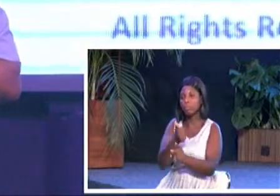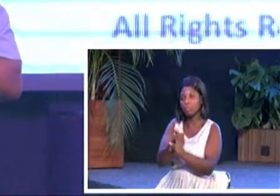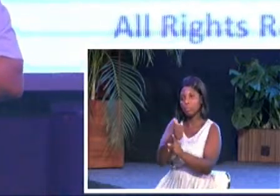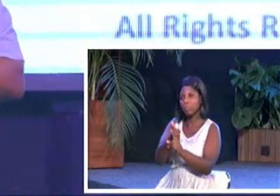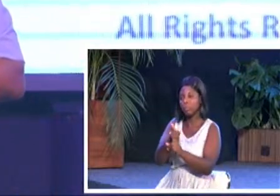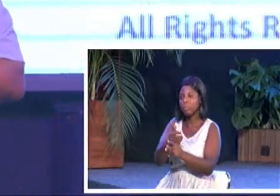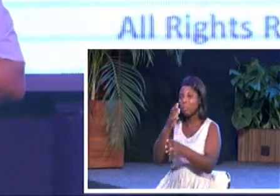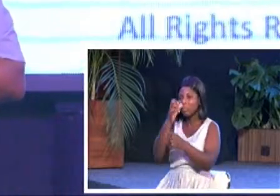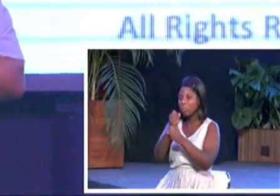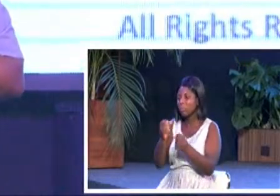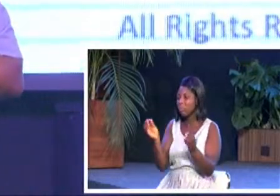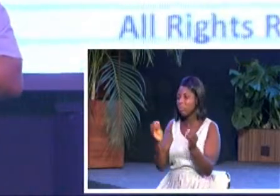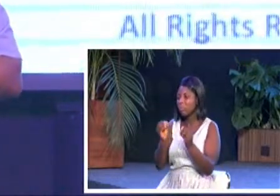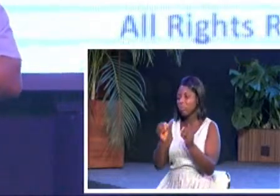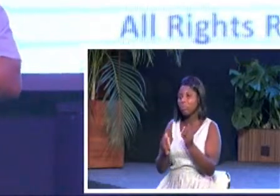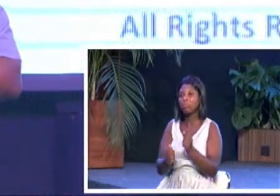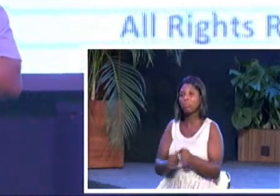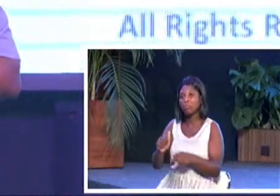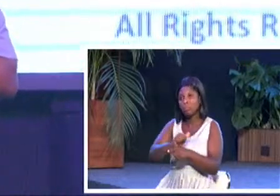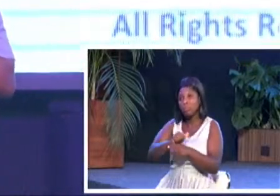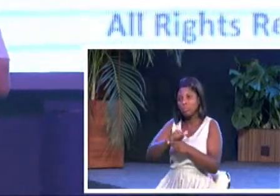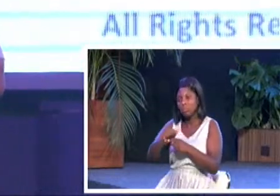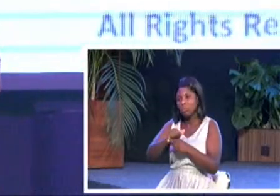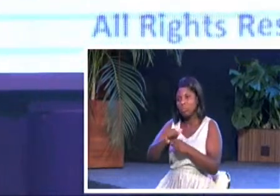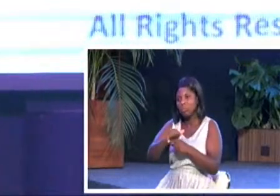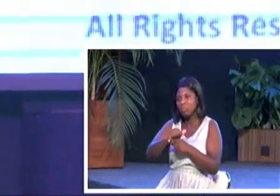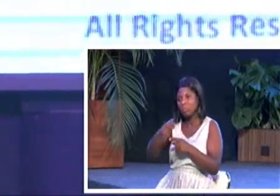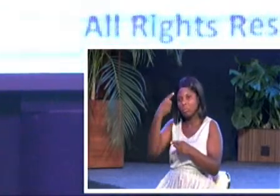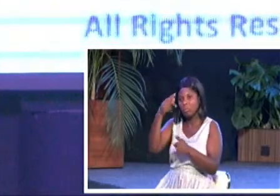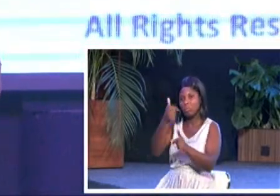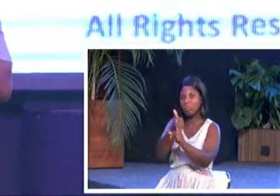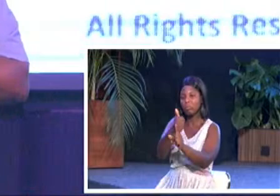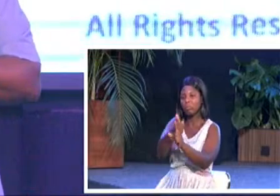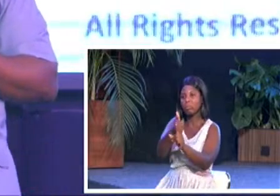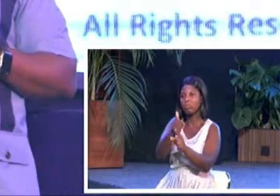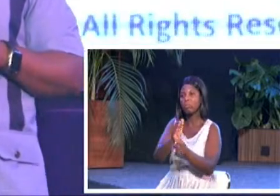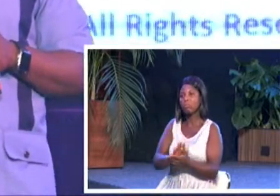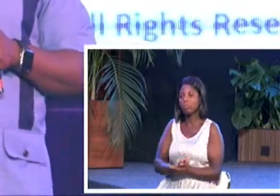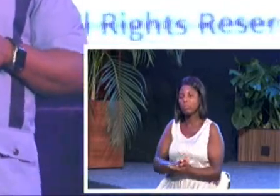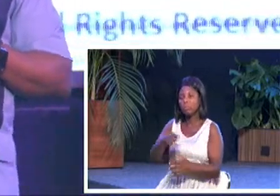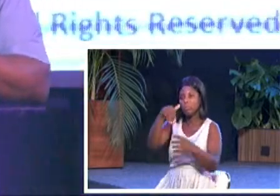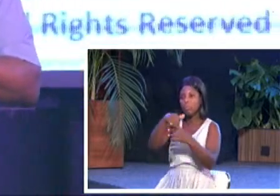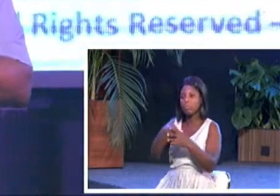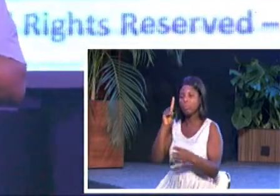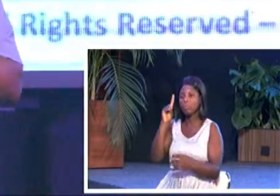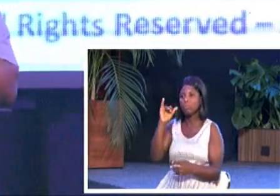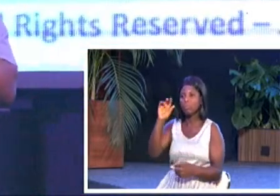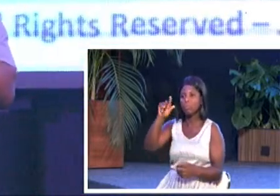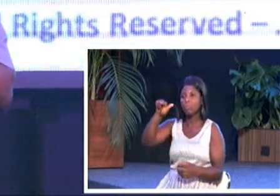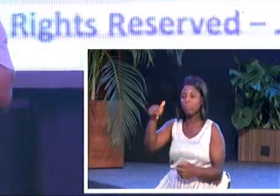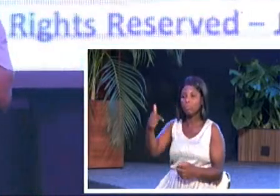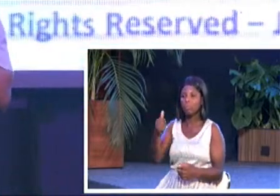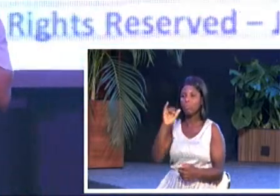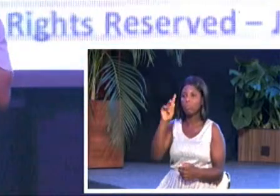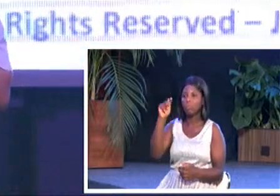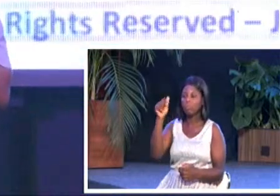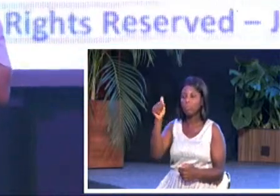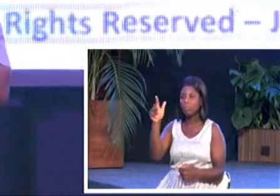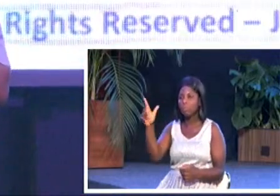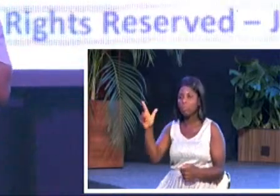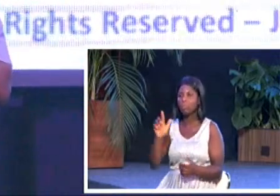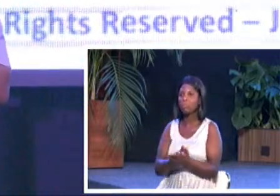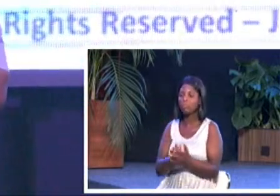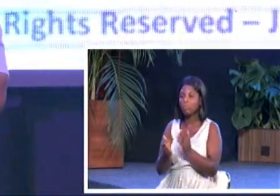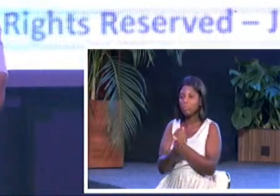training for your skill, you may be left out. In the digital space, you are paid based on your